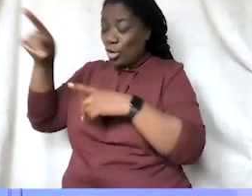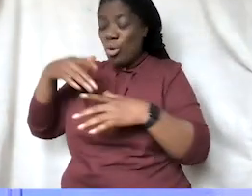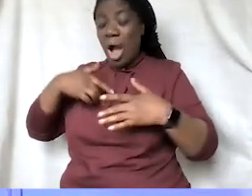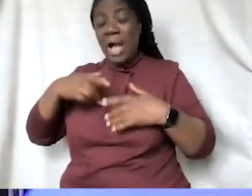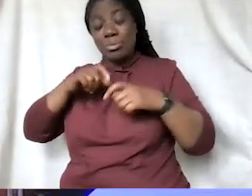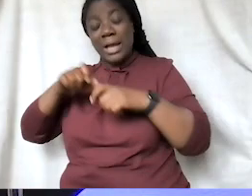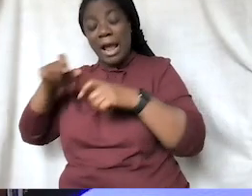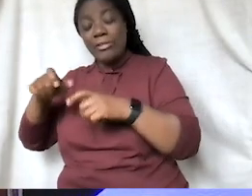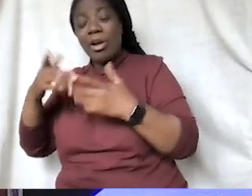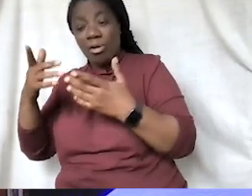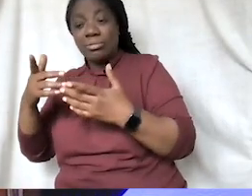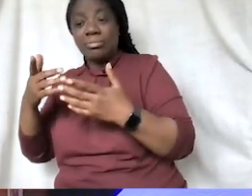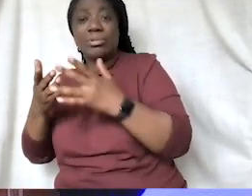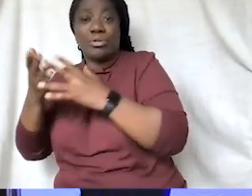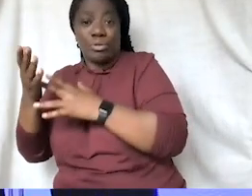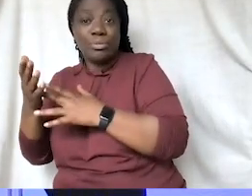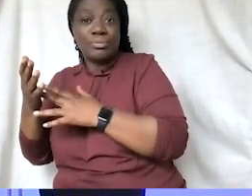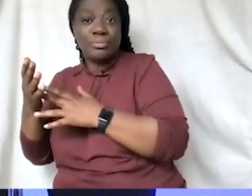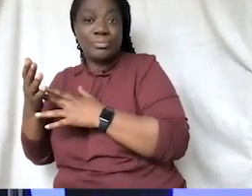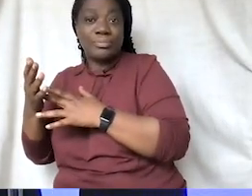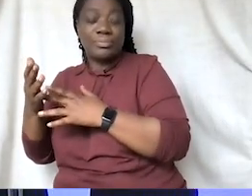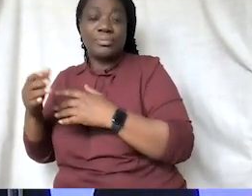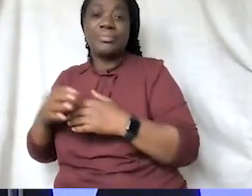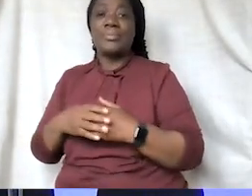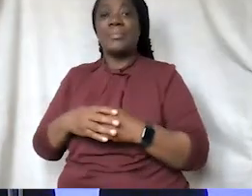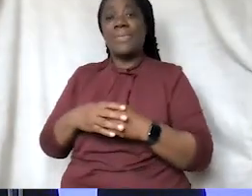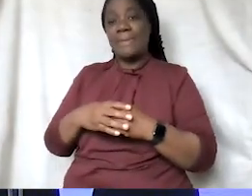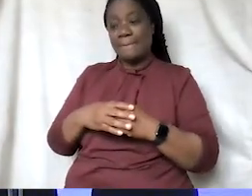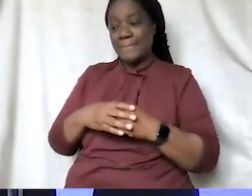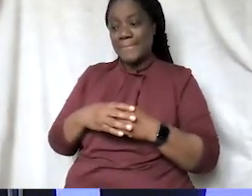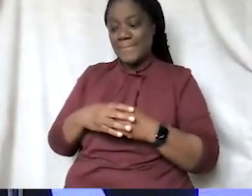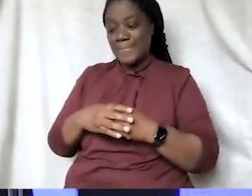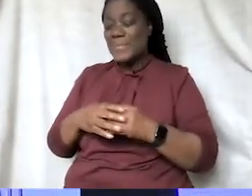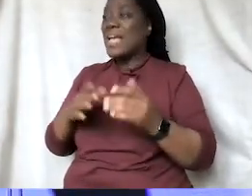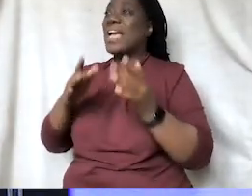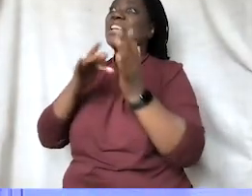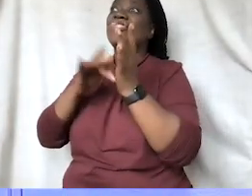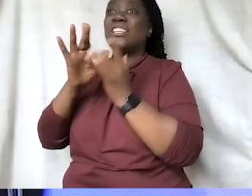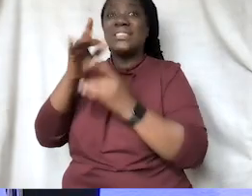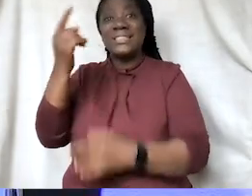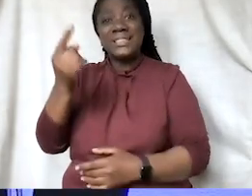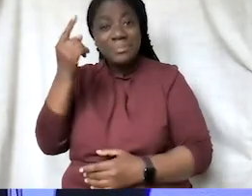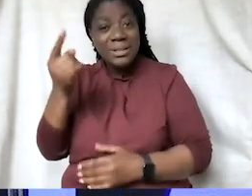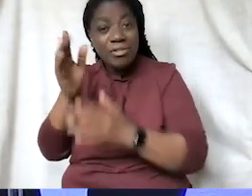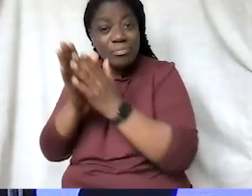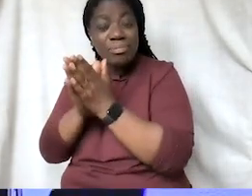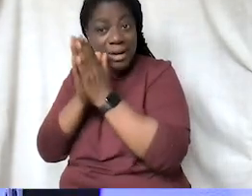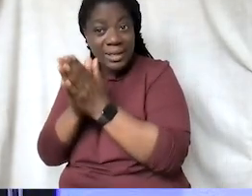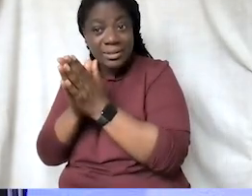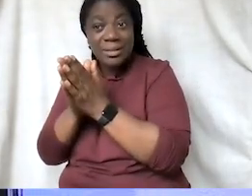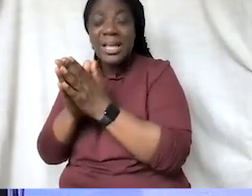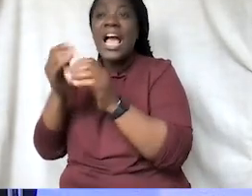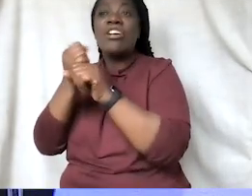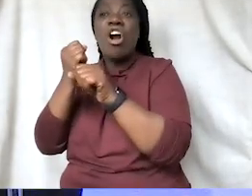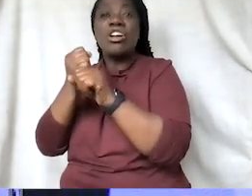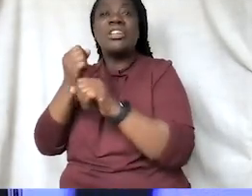folks, Jeremiah prayed. I've come by to let you know that even Jesus prayed. In fact, in the Garden of